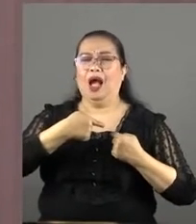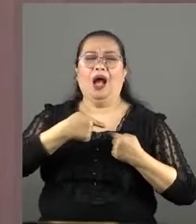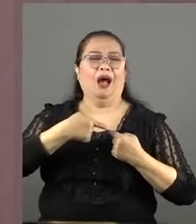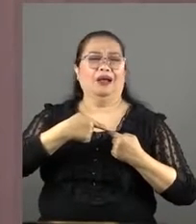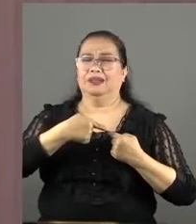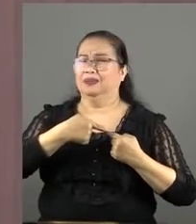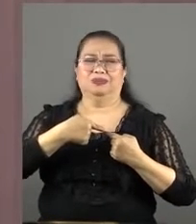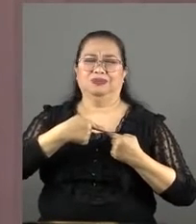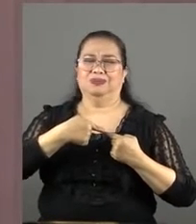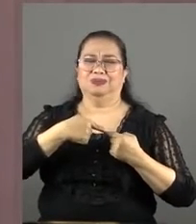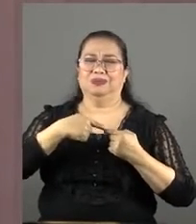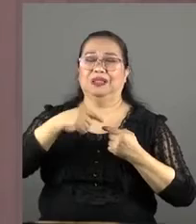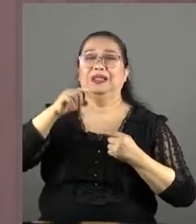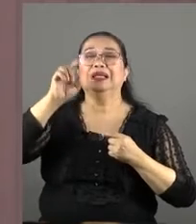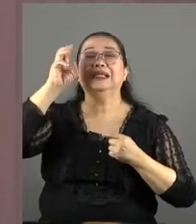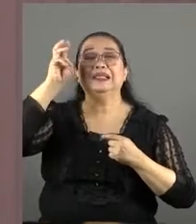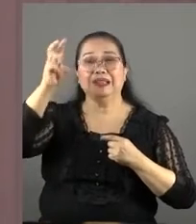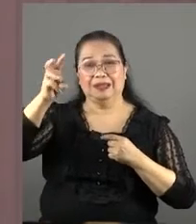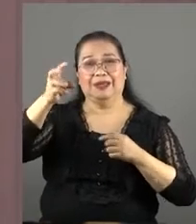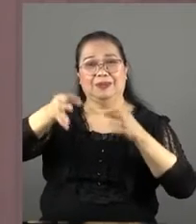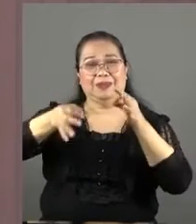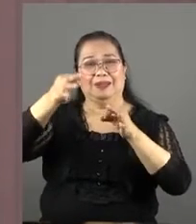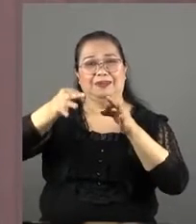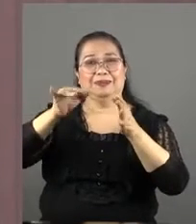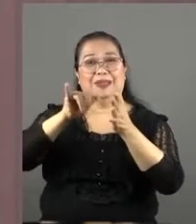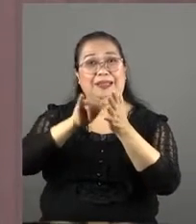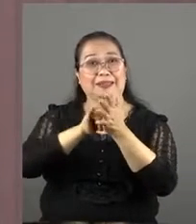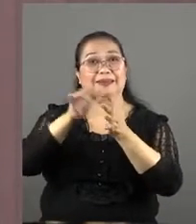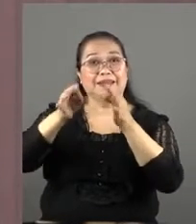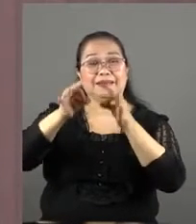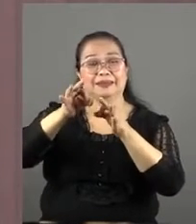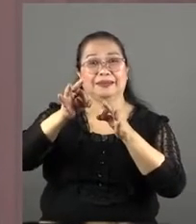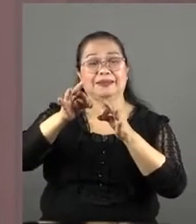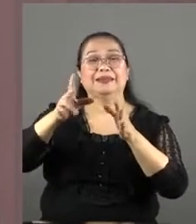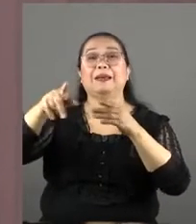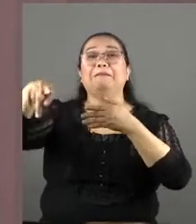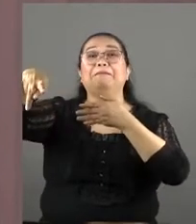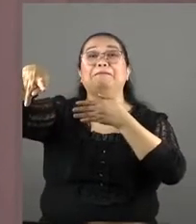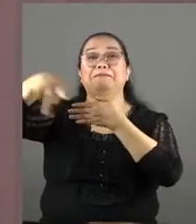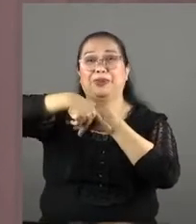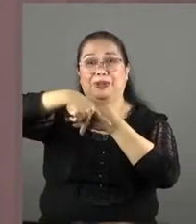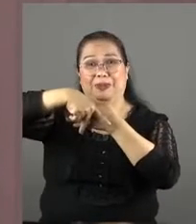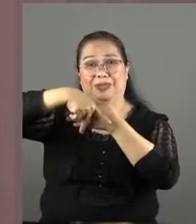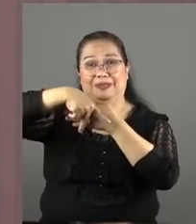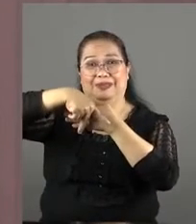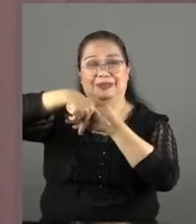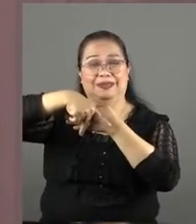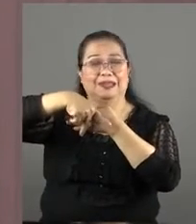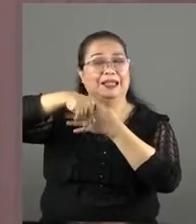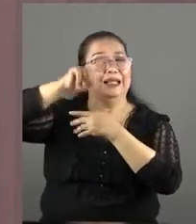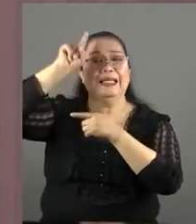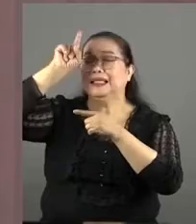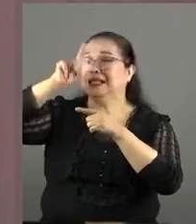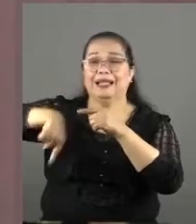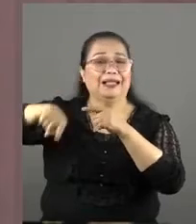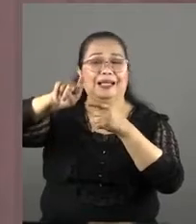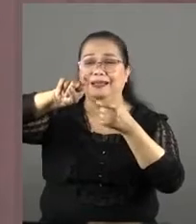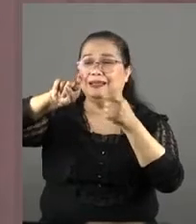They're going to get judged. And that judgment is permanent. It's